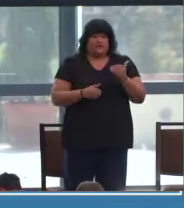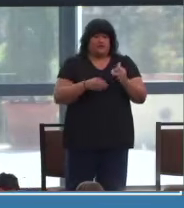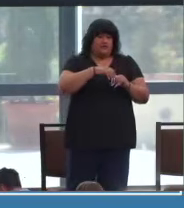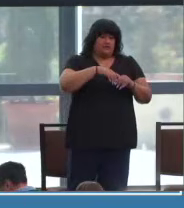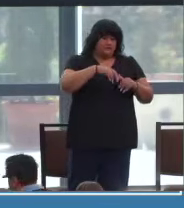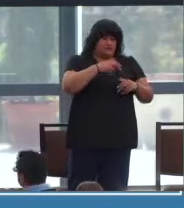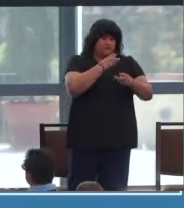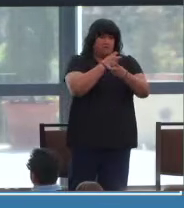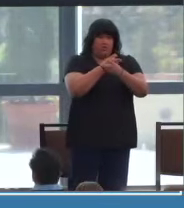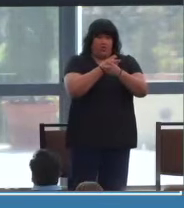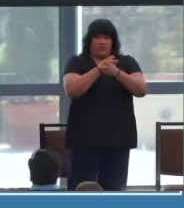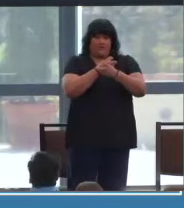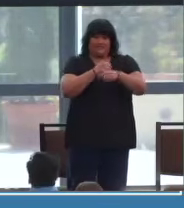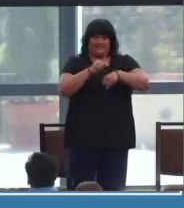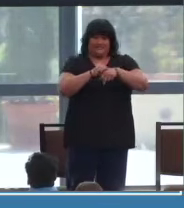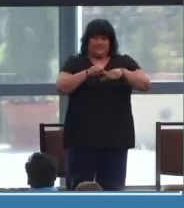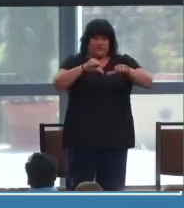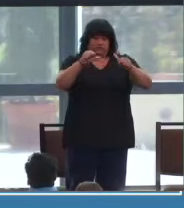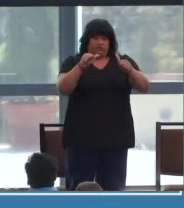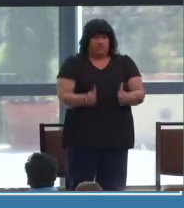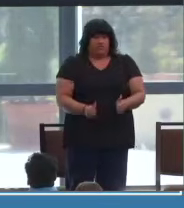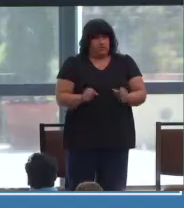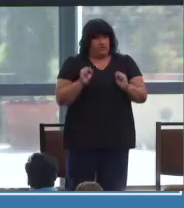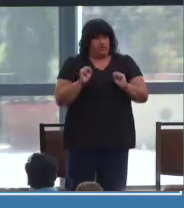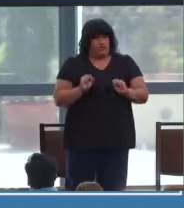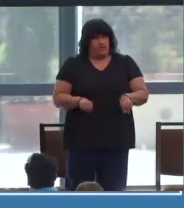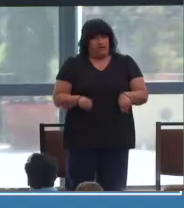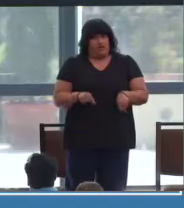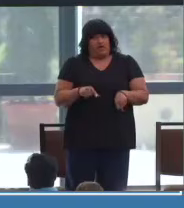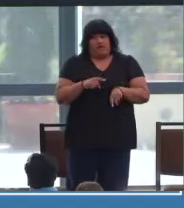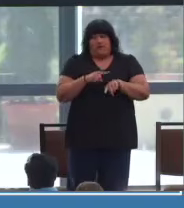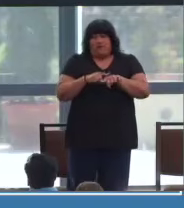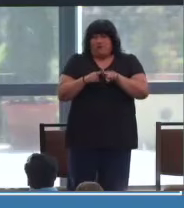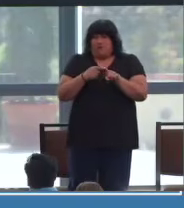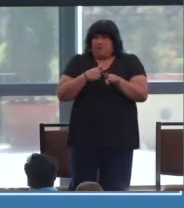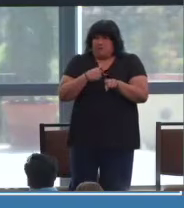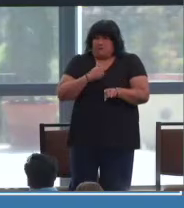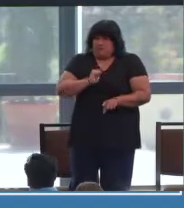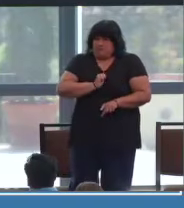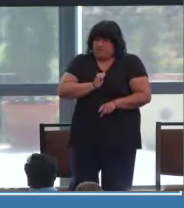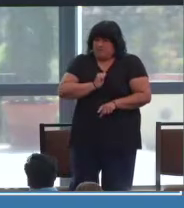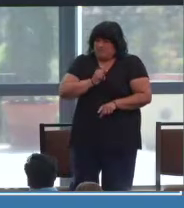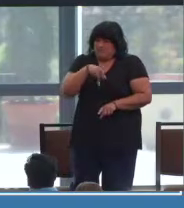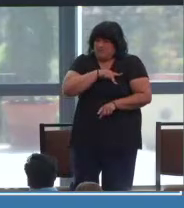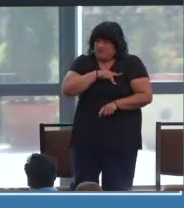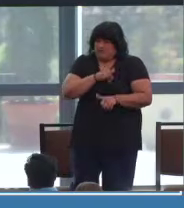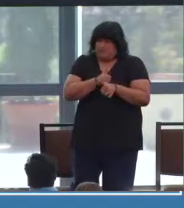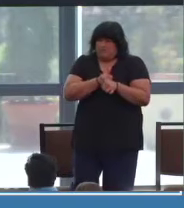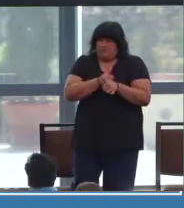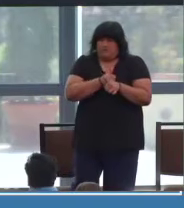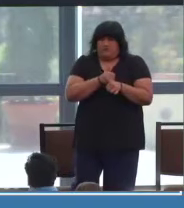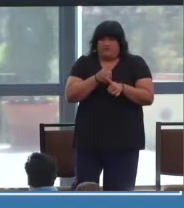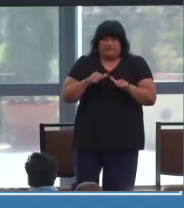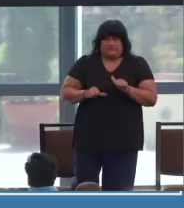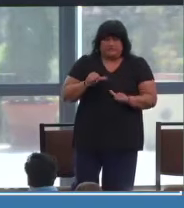bone density. So I personally would be hesitant to use prednisone if you didn't actually have a flare.